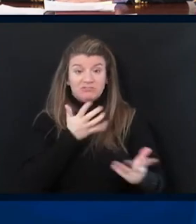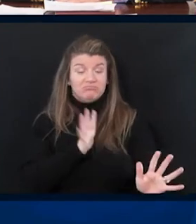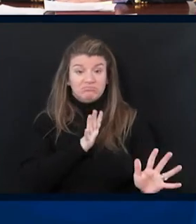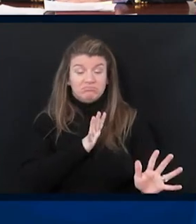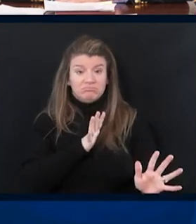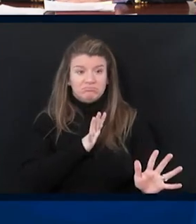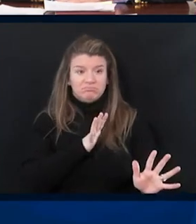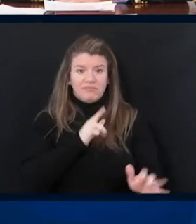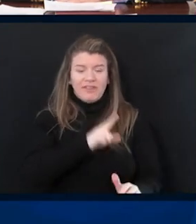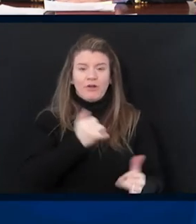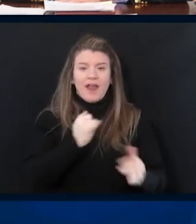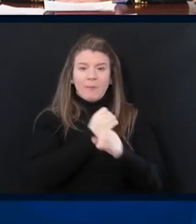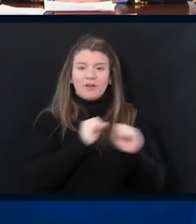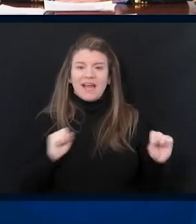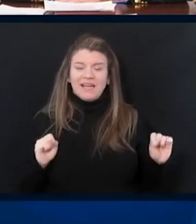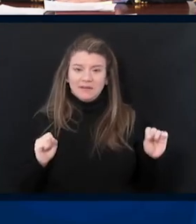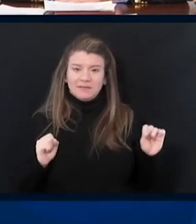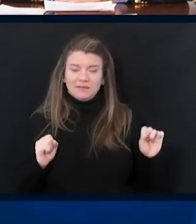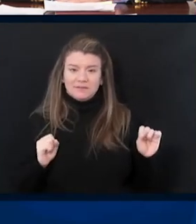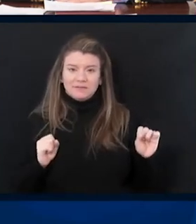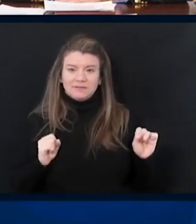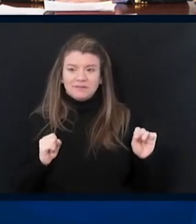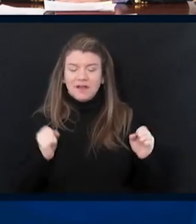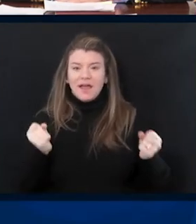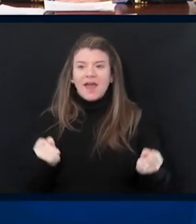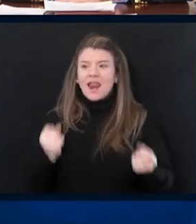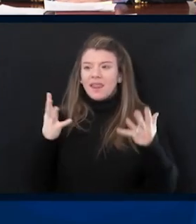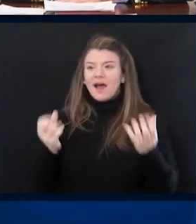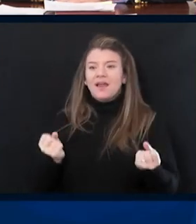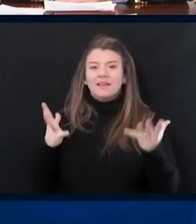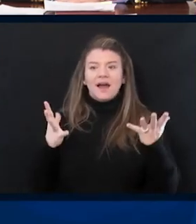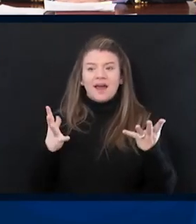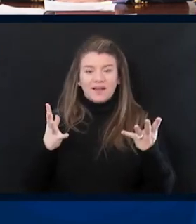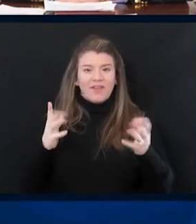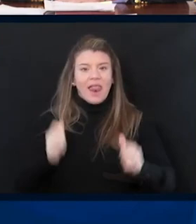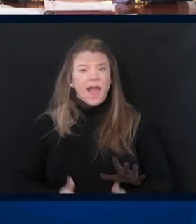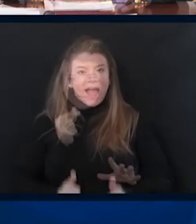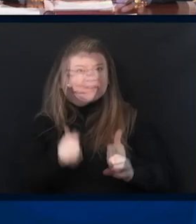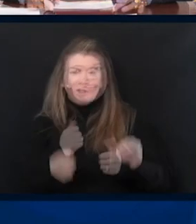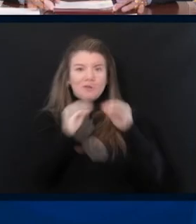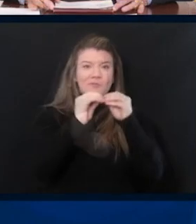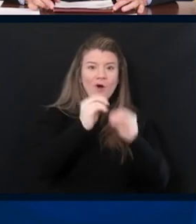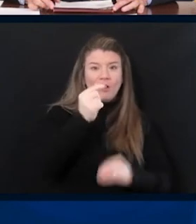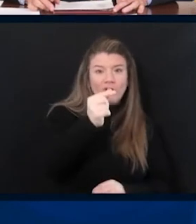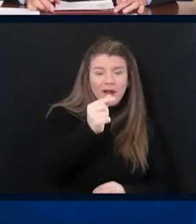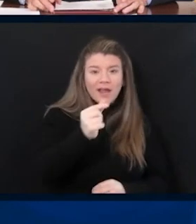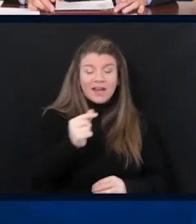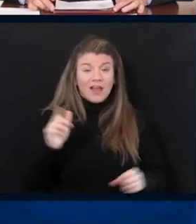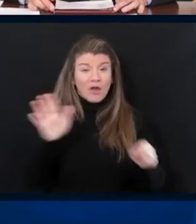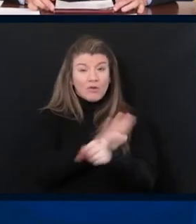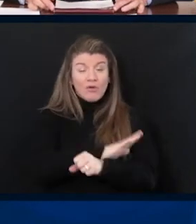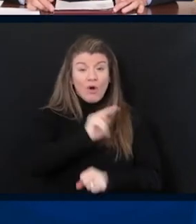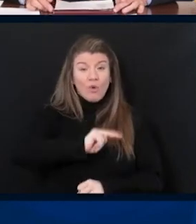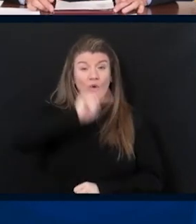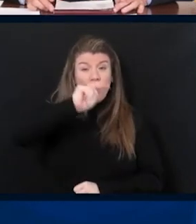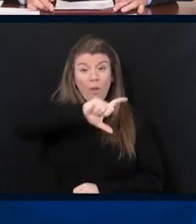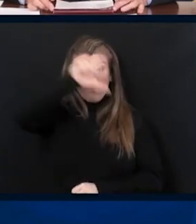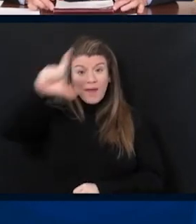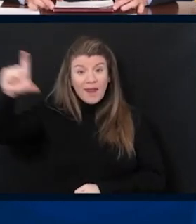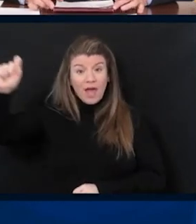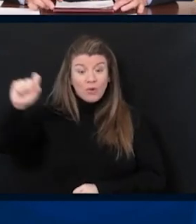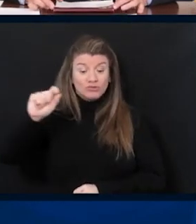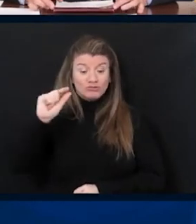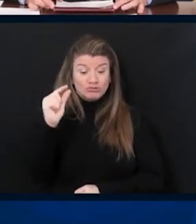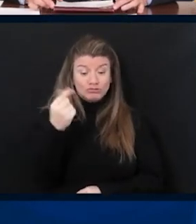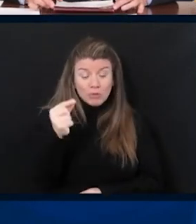And they're protected. And a bunch, a bunch, a bunch of lives have been saved right there. Earlier this month, as the one-year